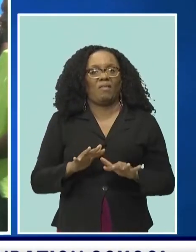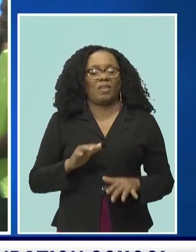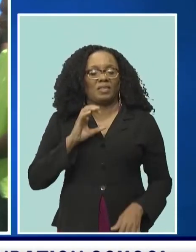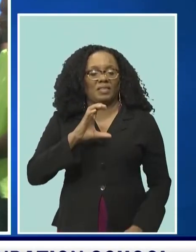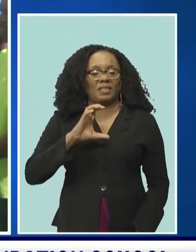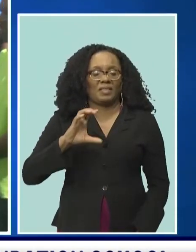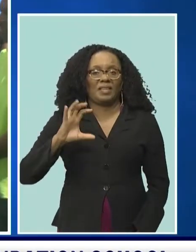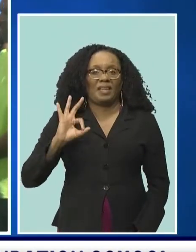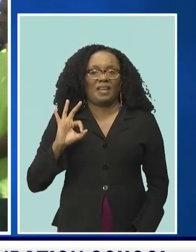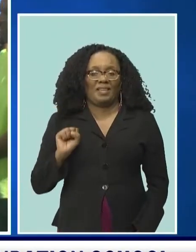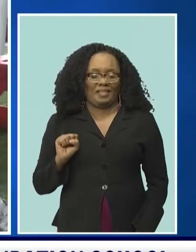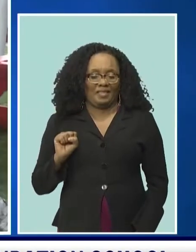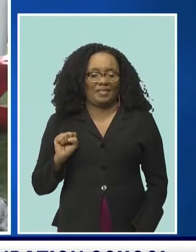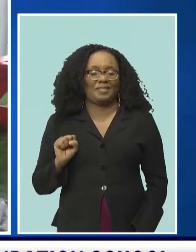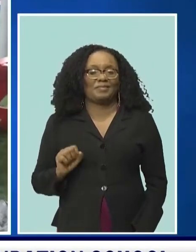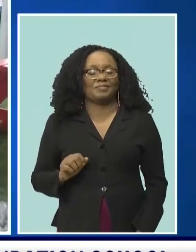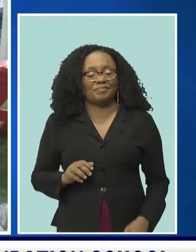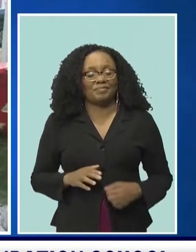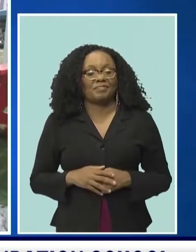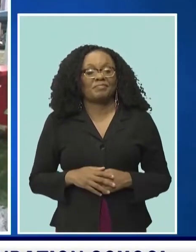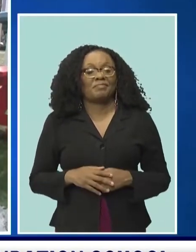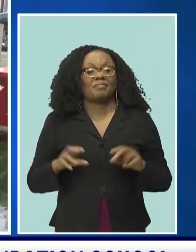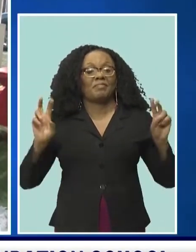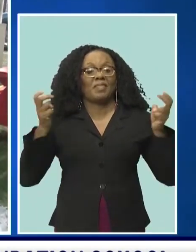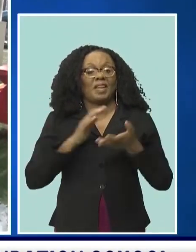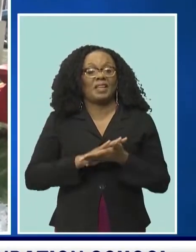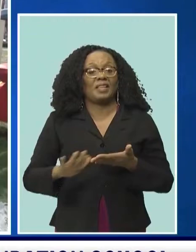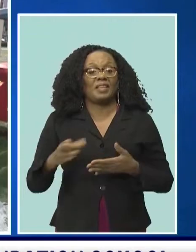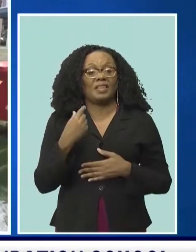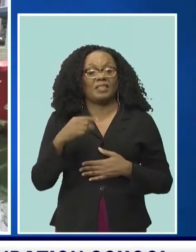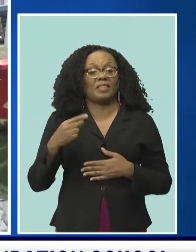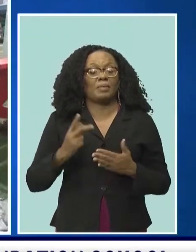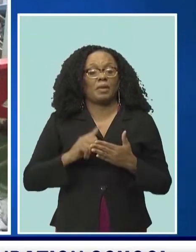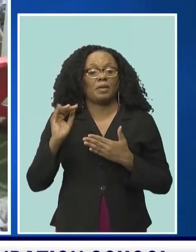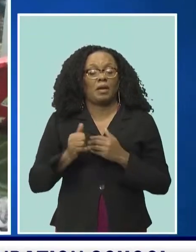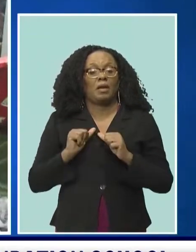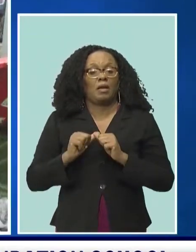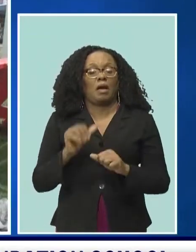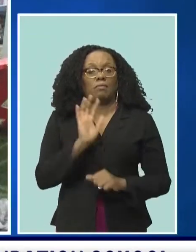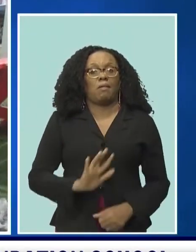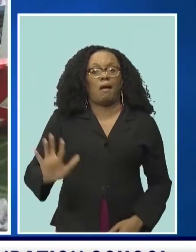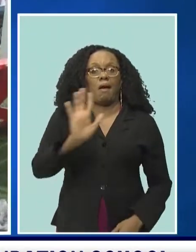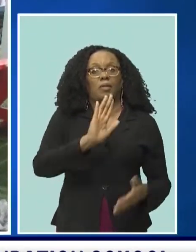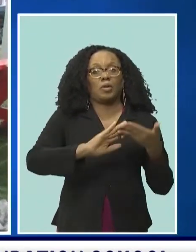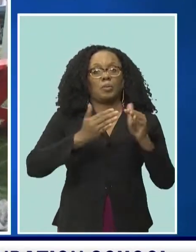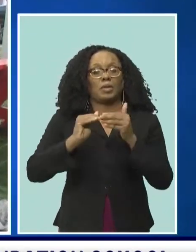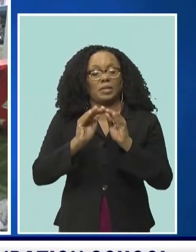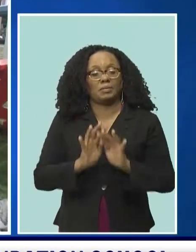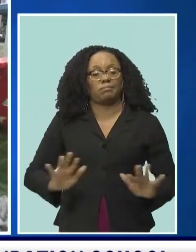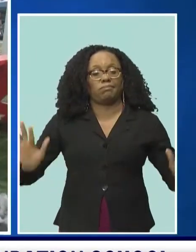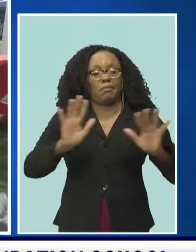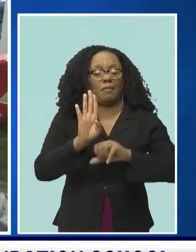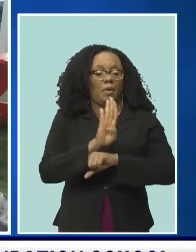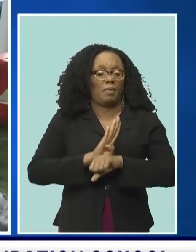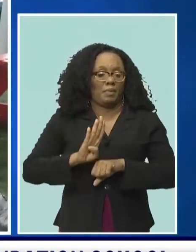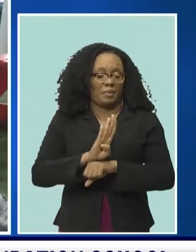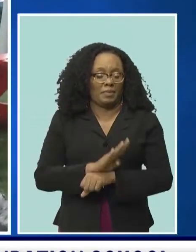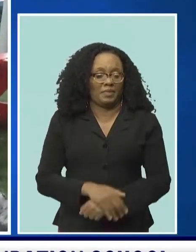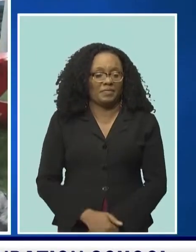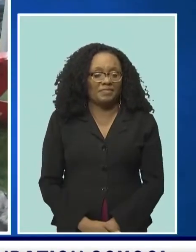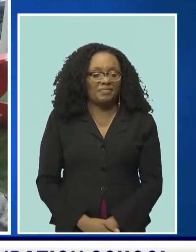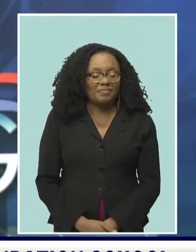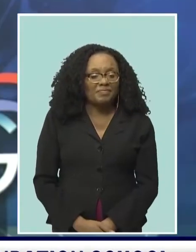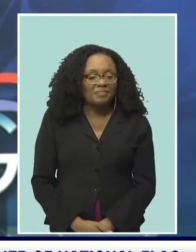Christchurch Foundation School. The Clean and Green project will continue at schools and communities across the island. Shane Jones, CBC